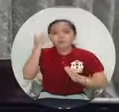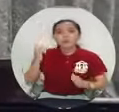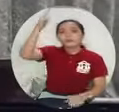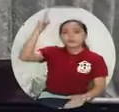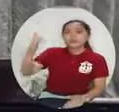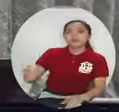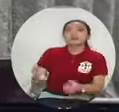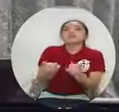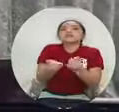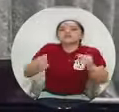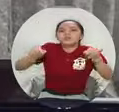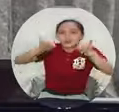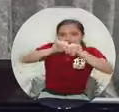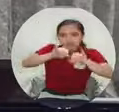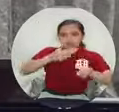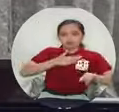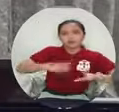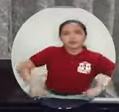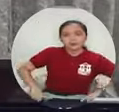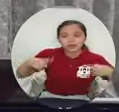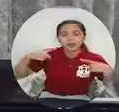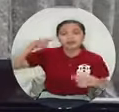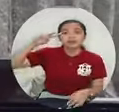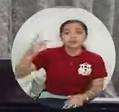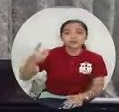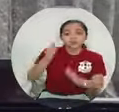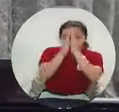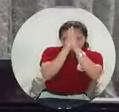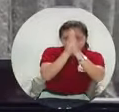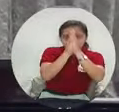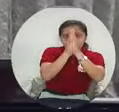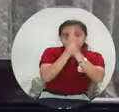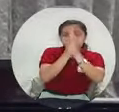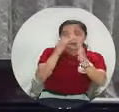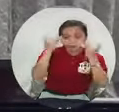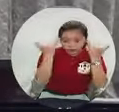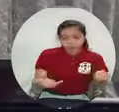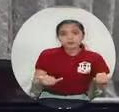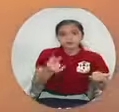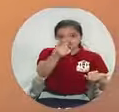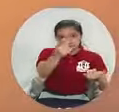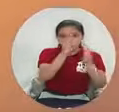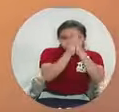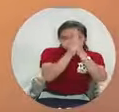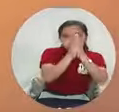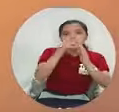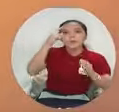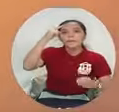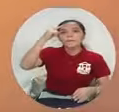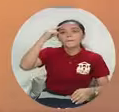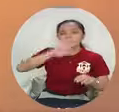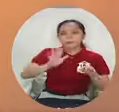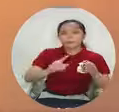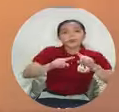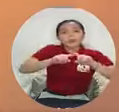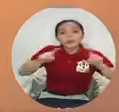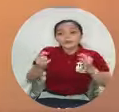Number two, as you prepare to make a commitment, not only pray right now, but